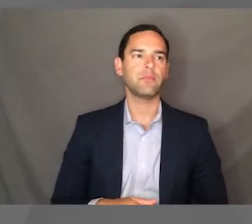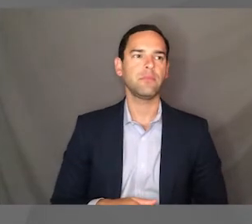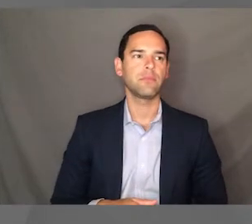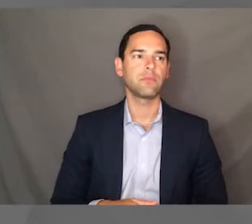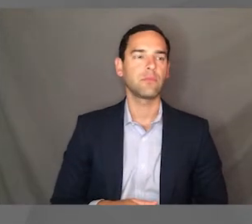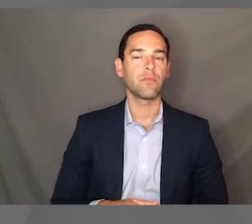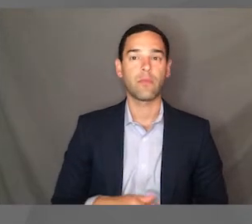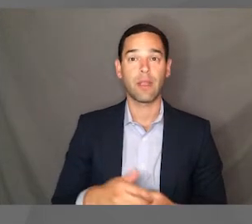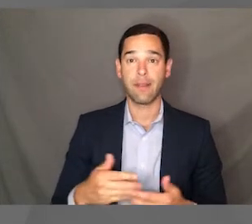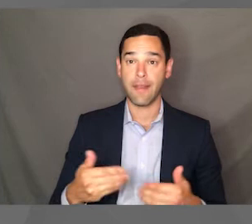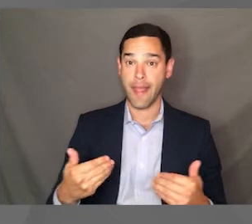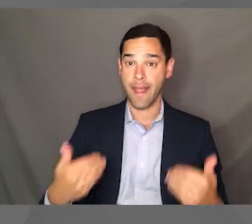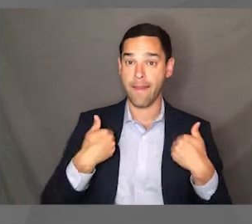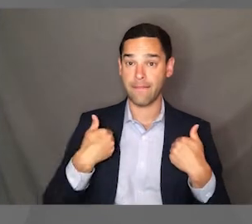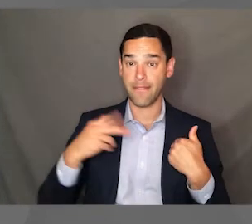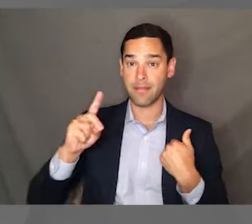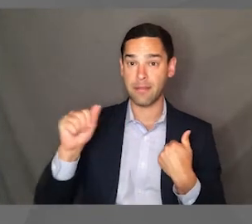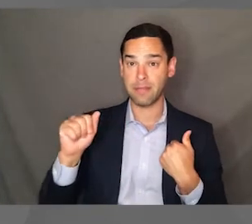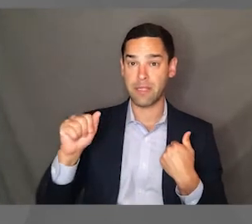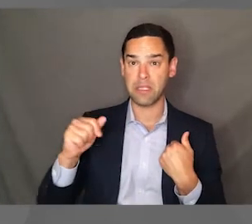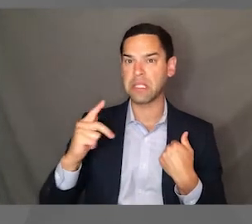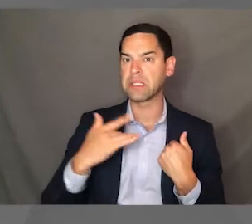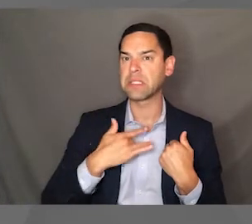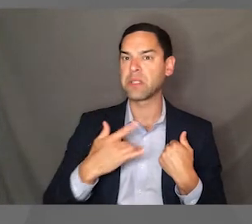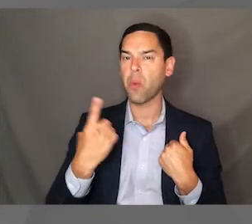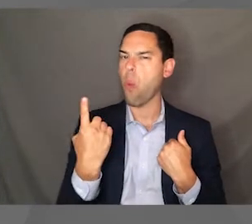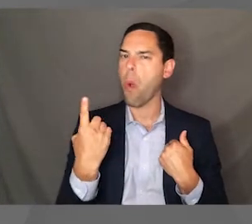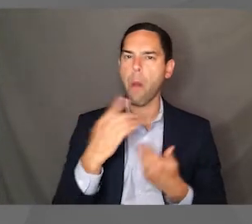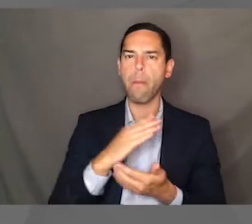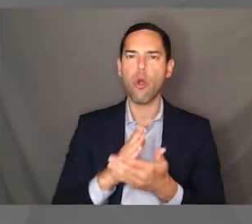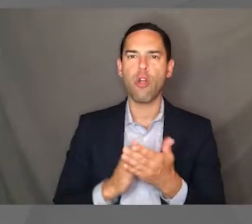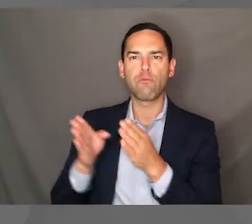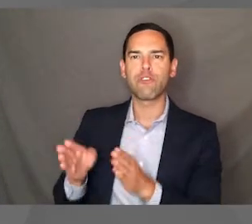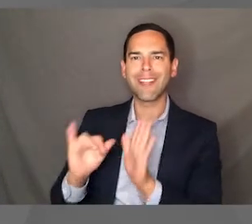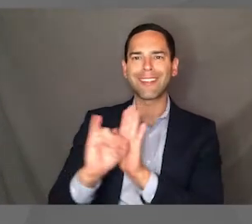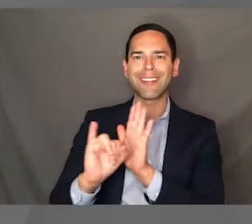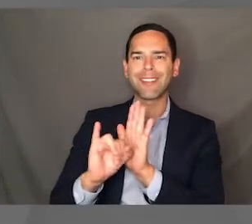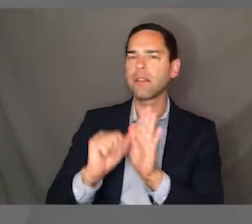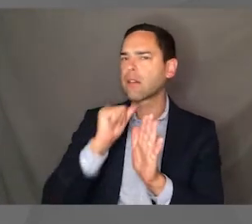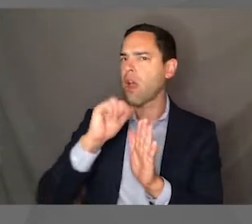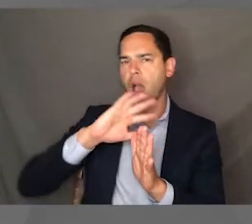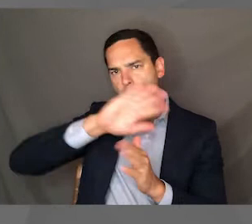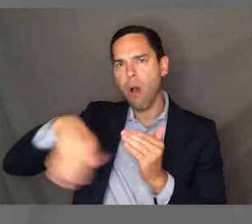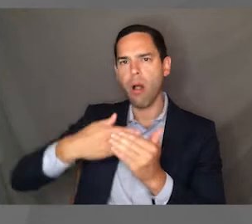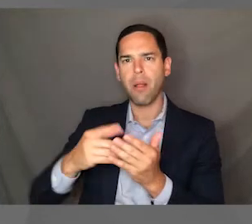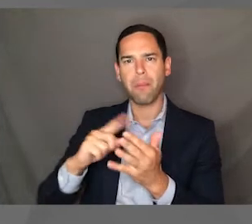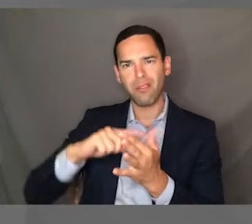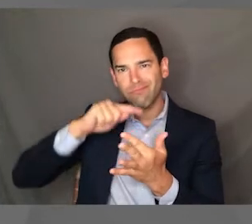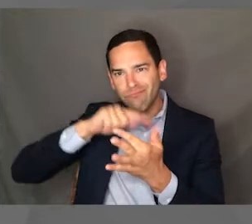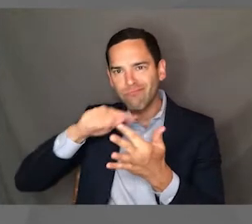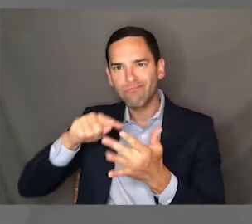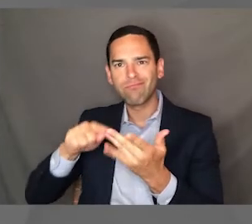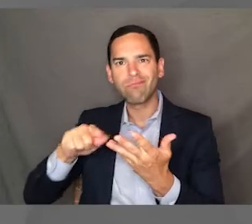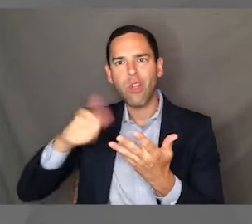disability is only one element of a person. It doesn't define them, and so